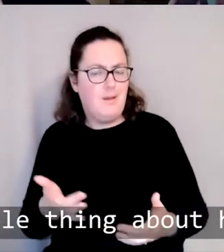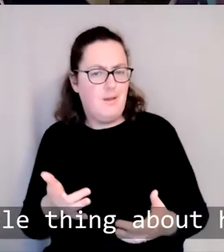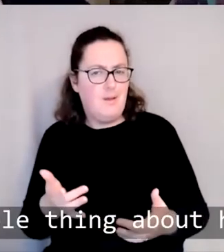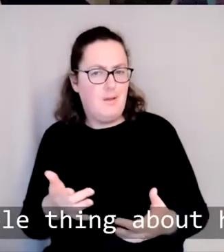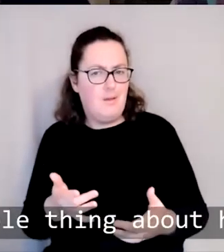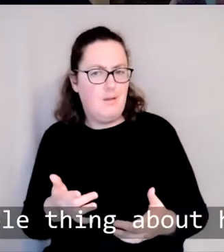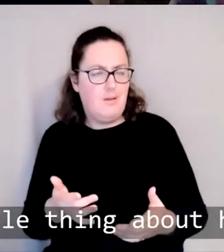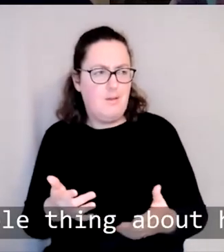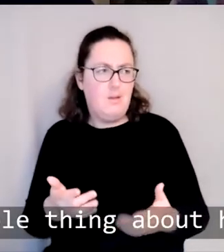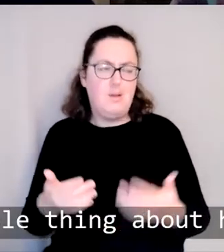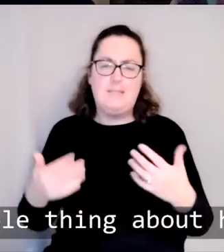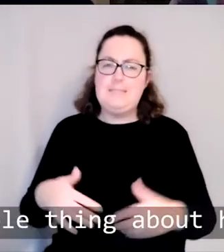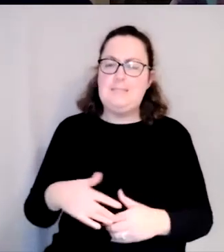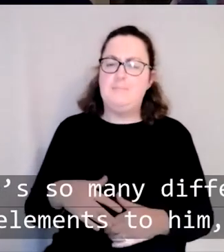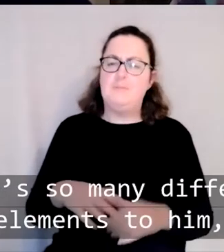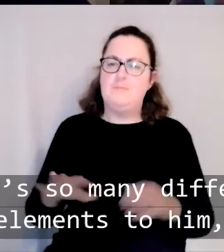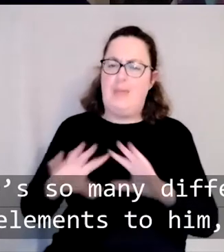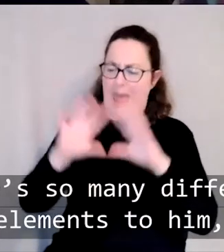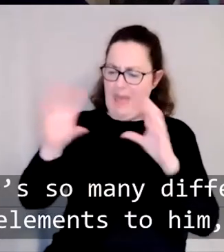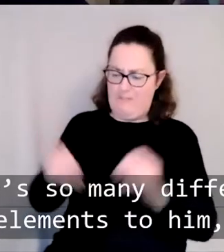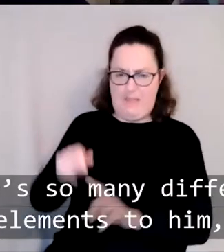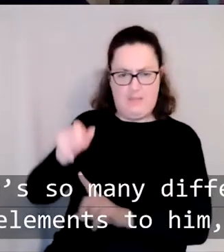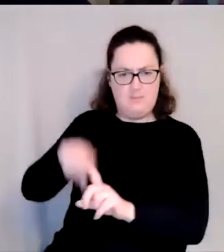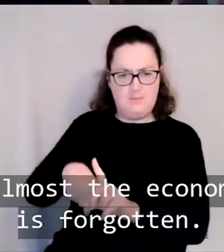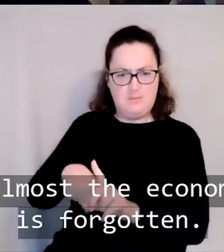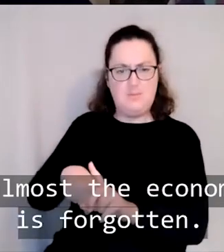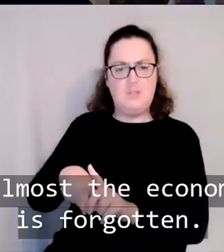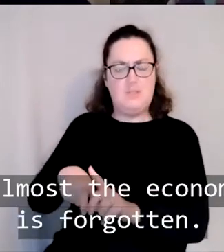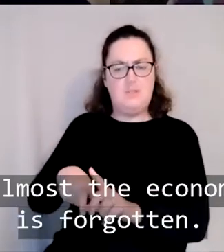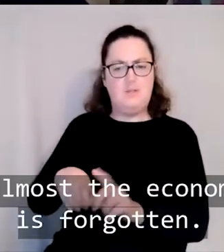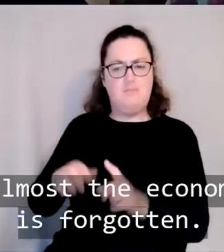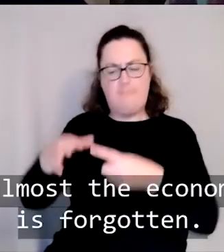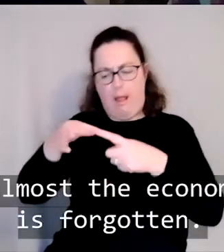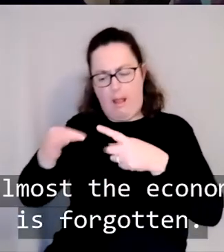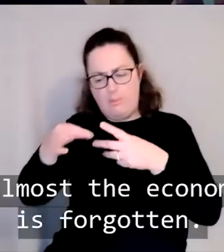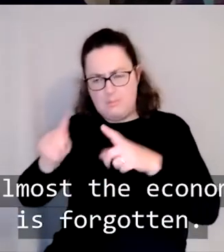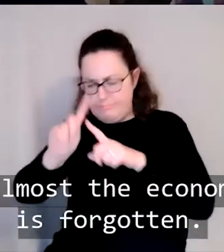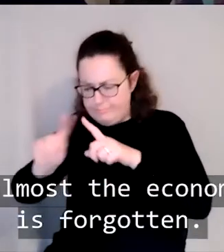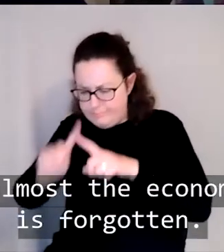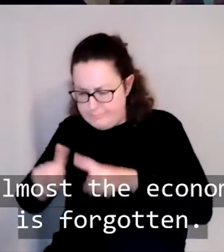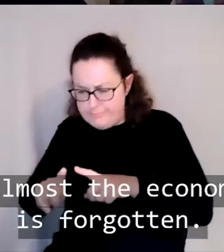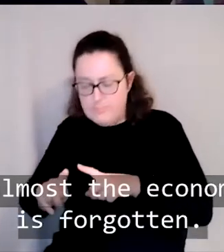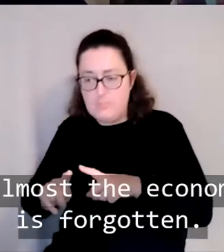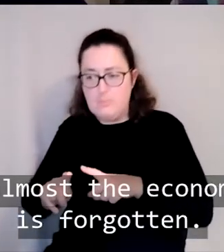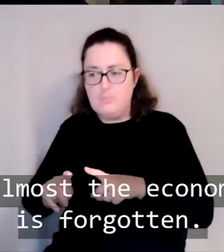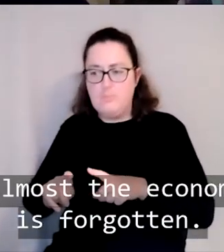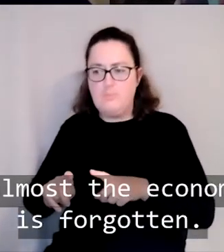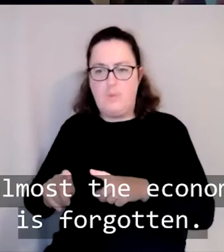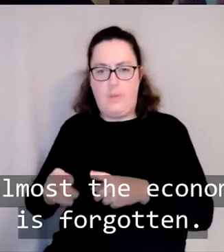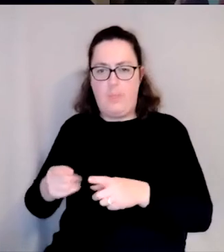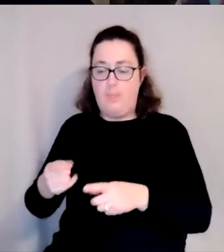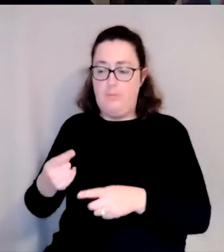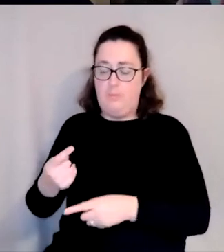the whole thing about him is there's so many different elements to him, and almost the economist is